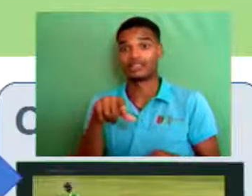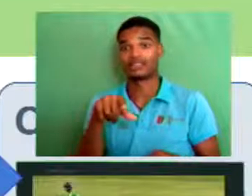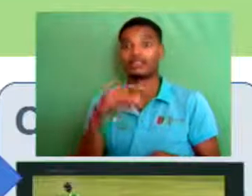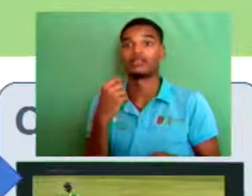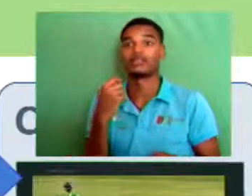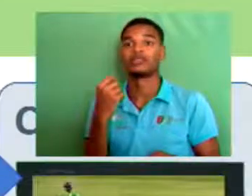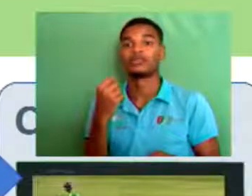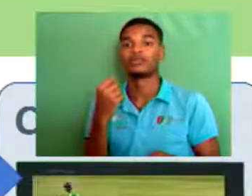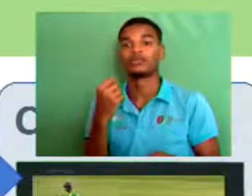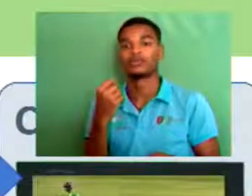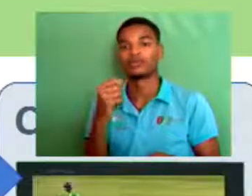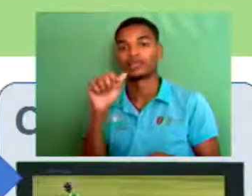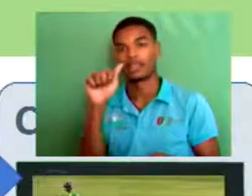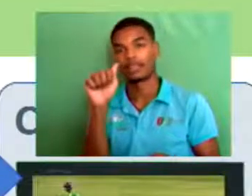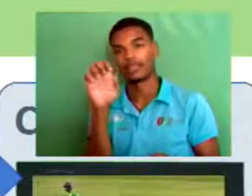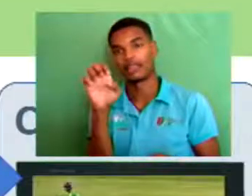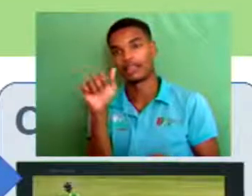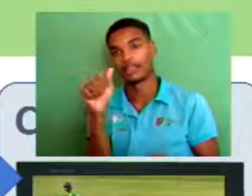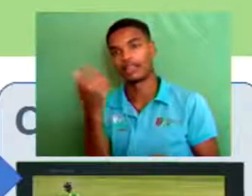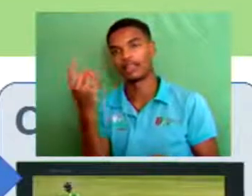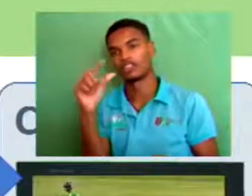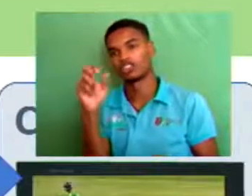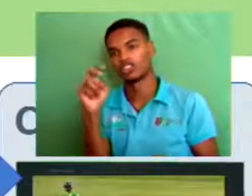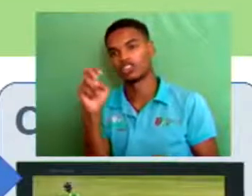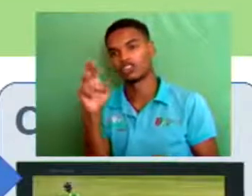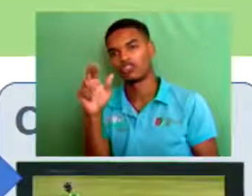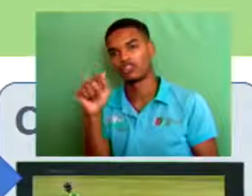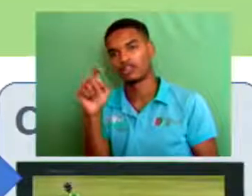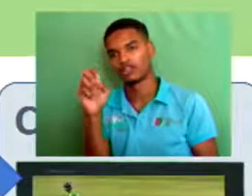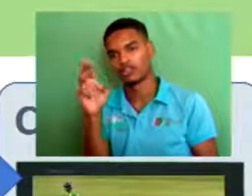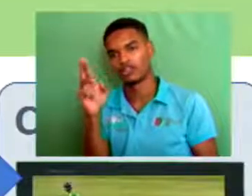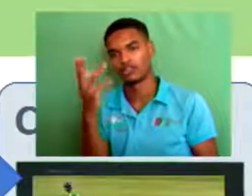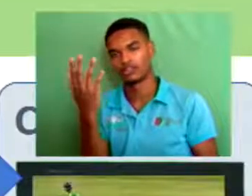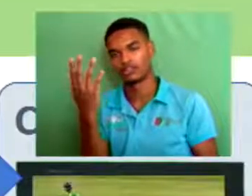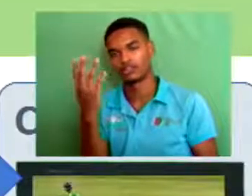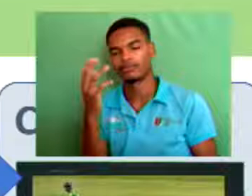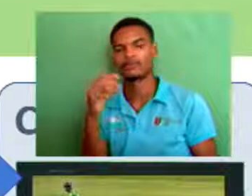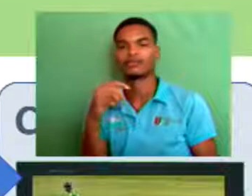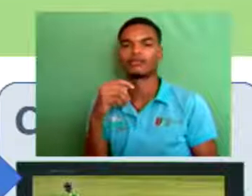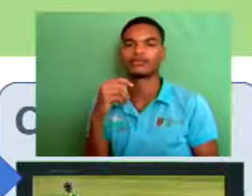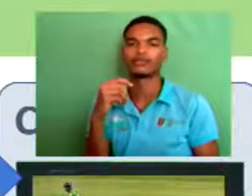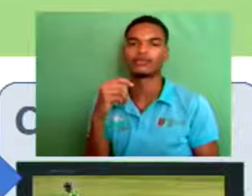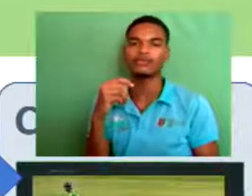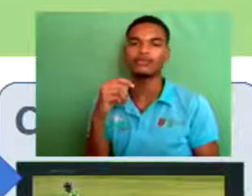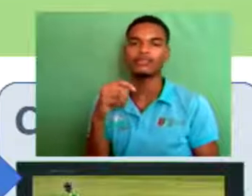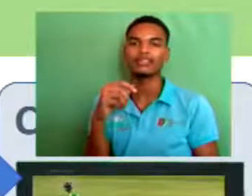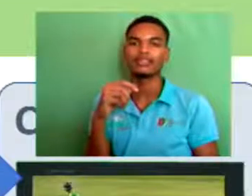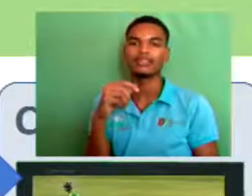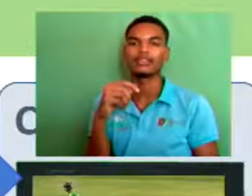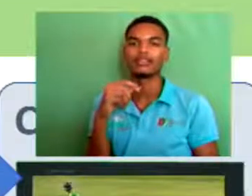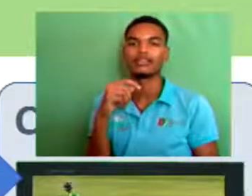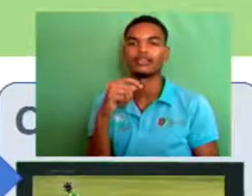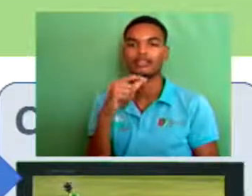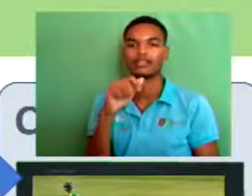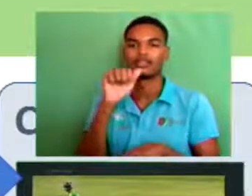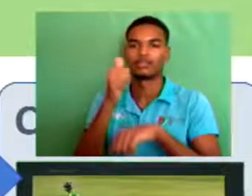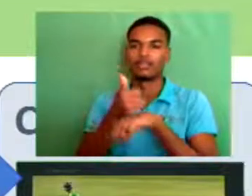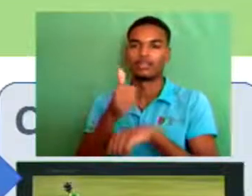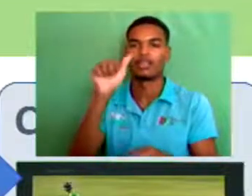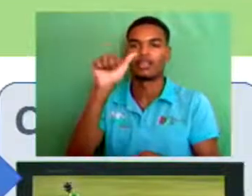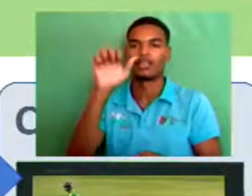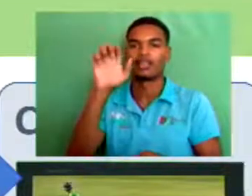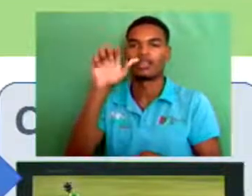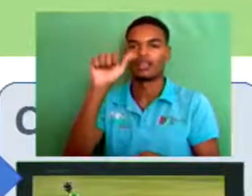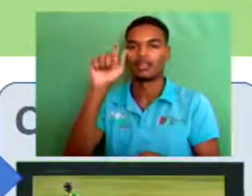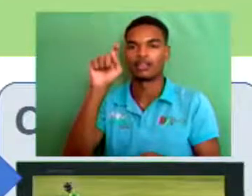your AEA generator, is what we're generically calling it, the AE generator creates the XML AAT message. That